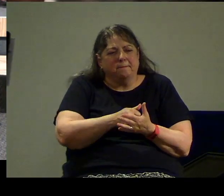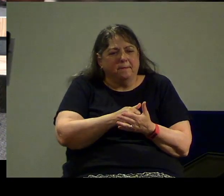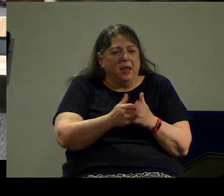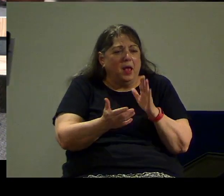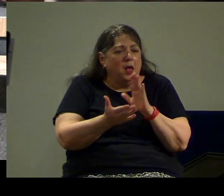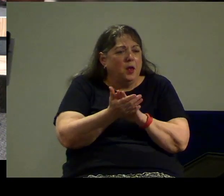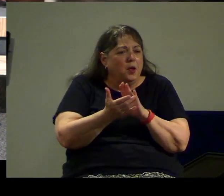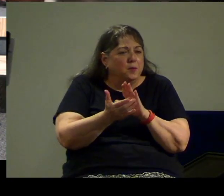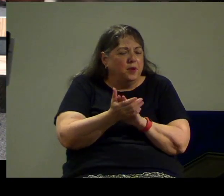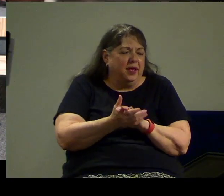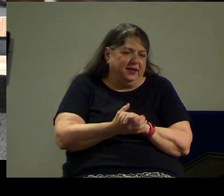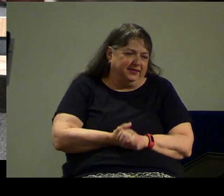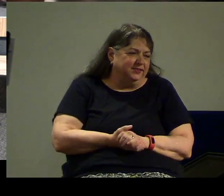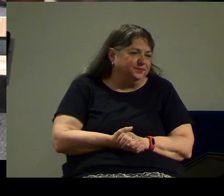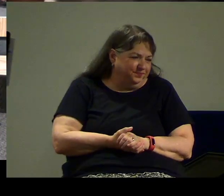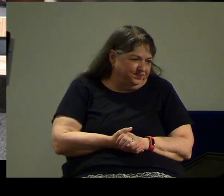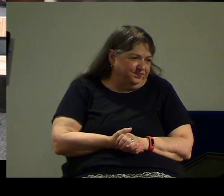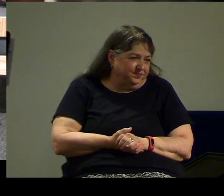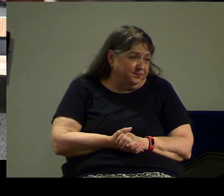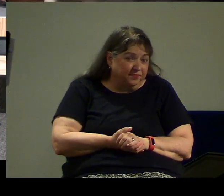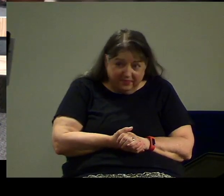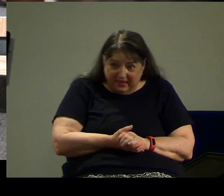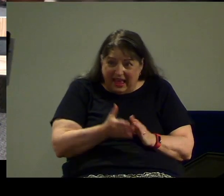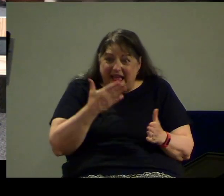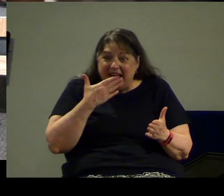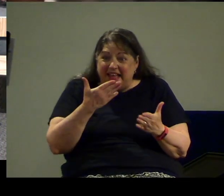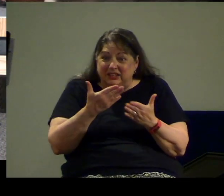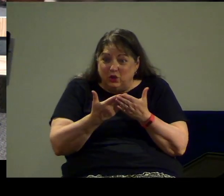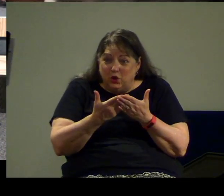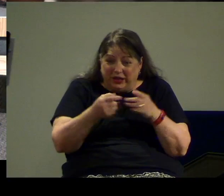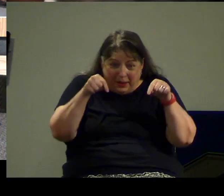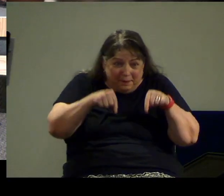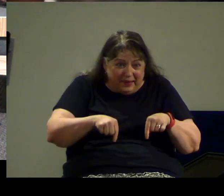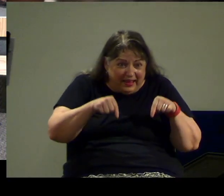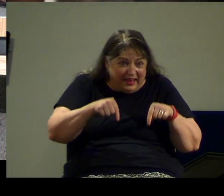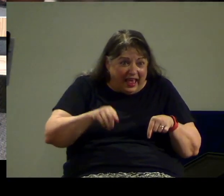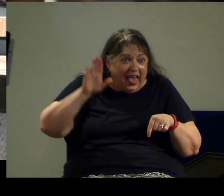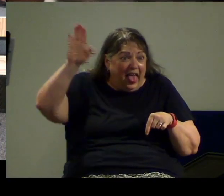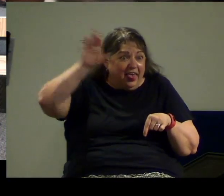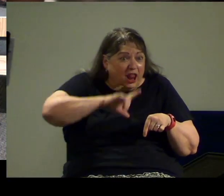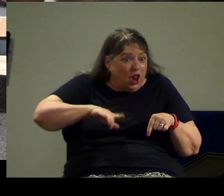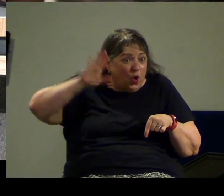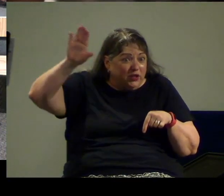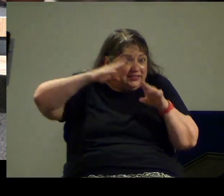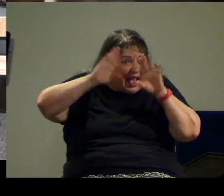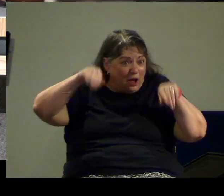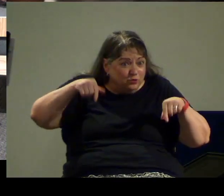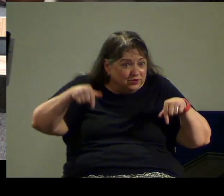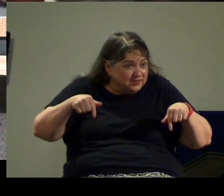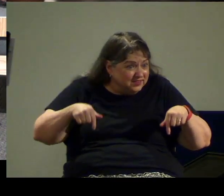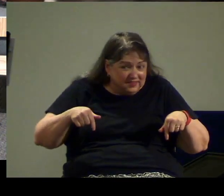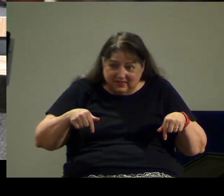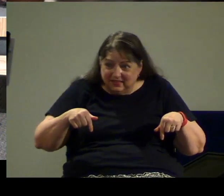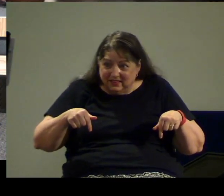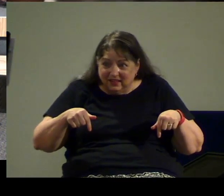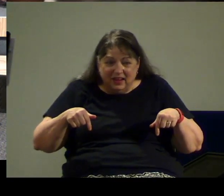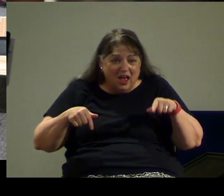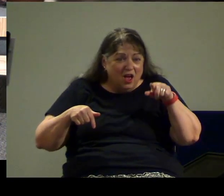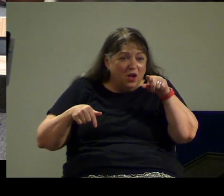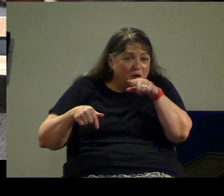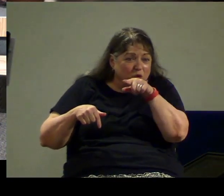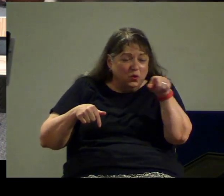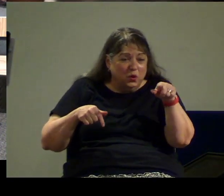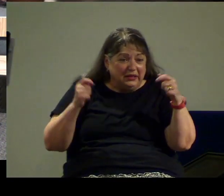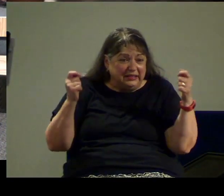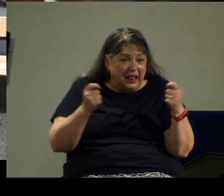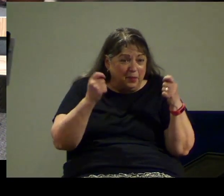Praise the Lord. Good to be in the house of the Lord, right? How many of you rejoiced this morning? The